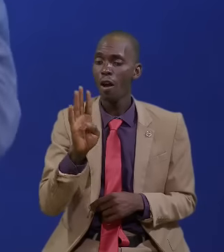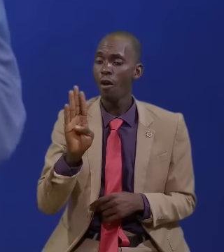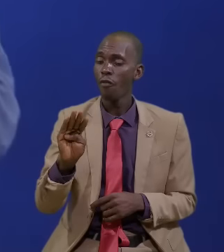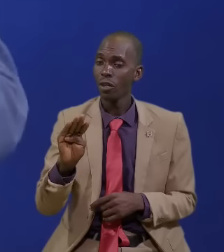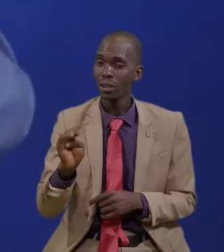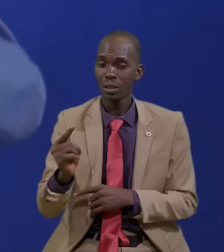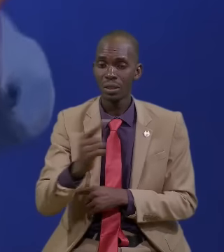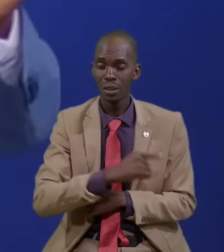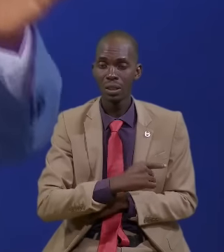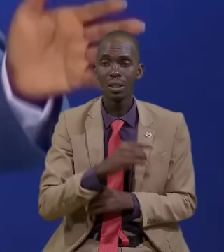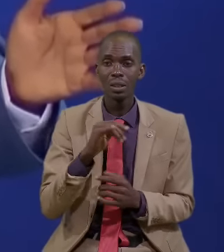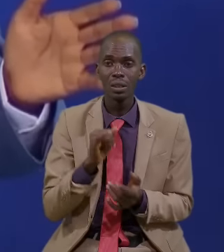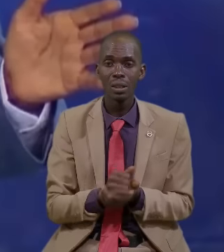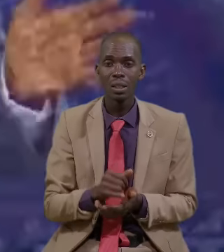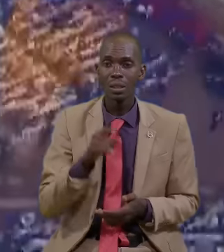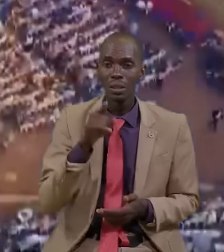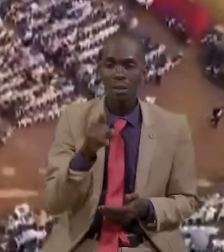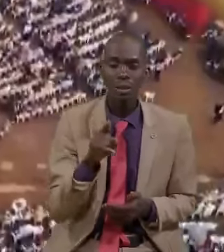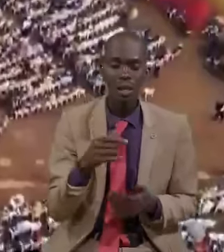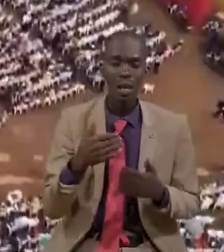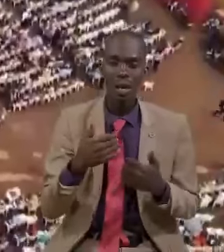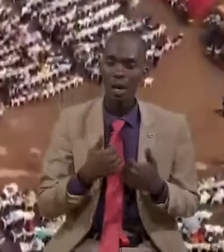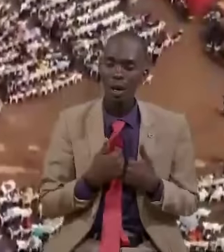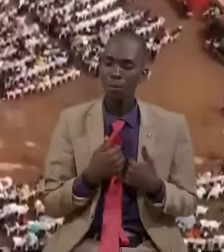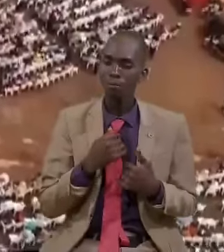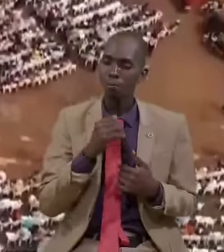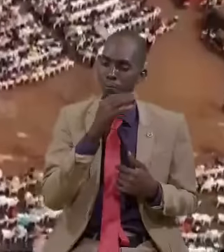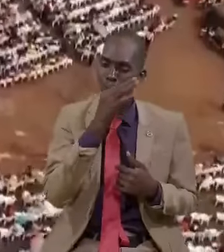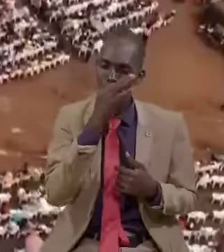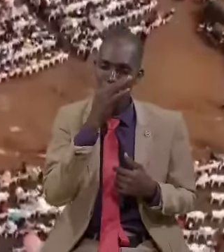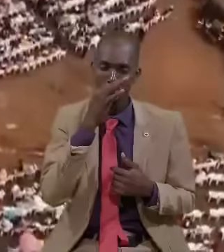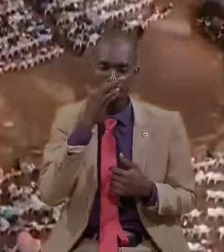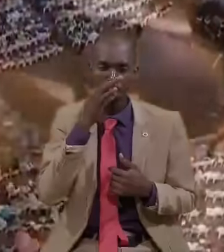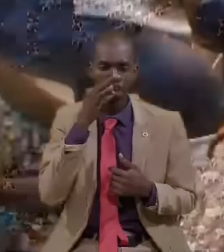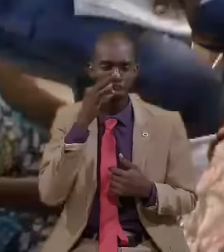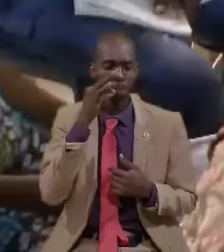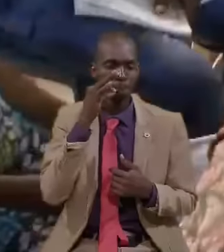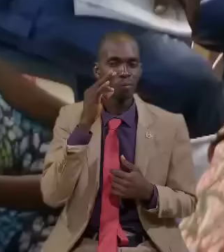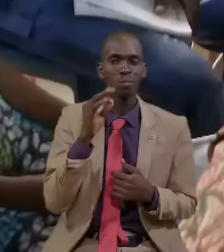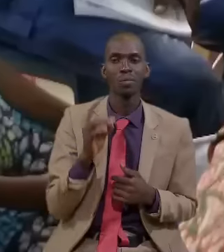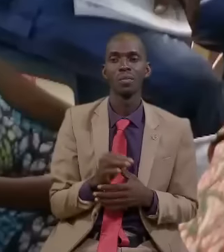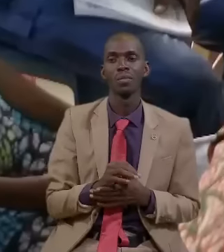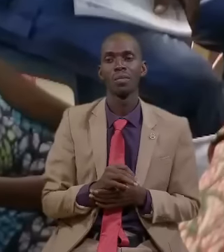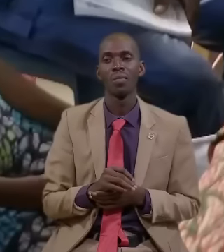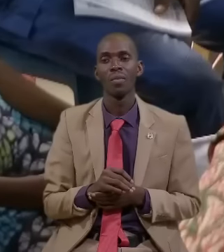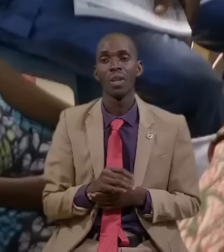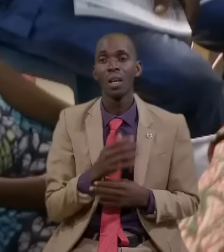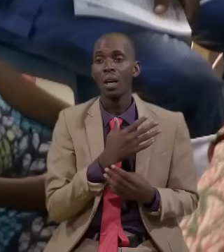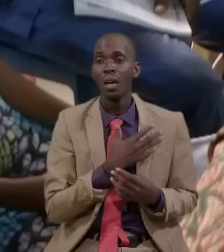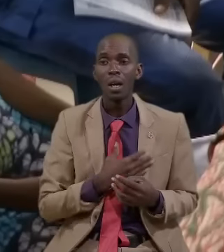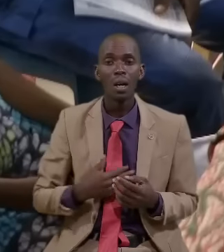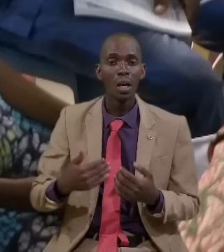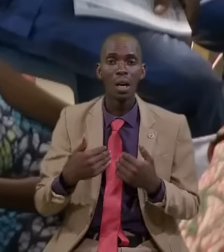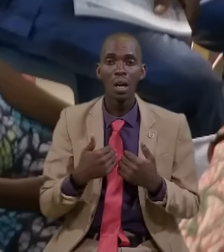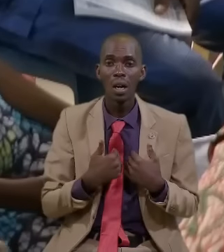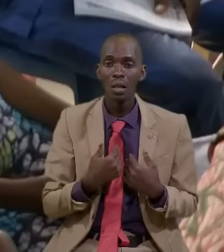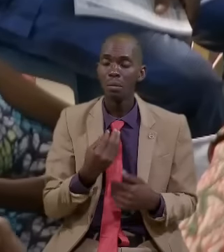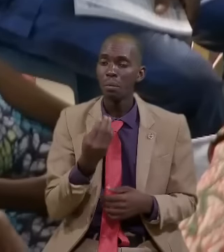that ye have tarried and continued fasting and have